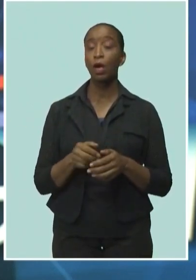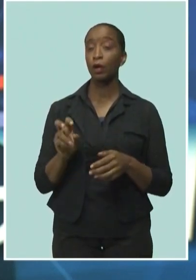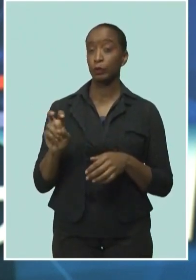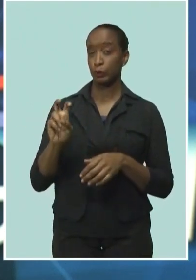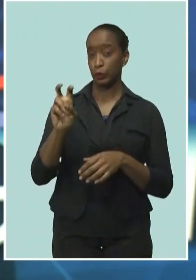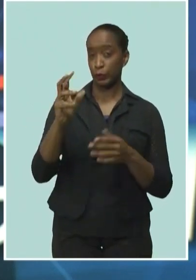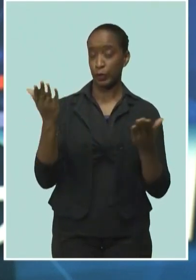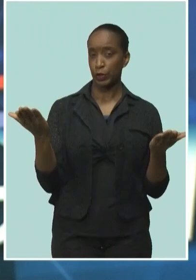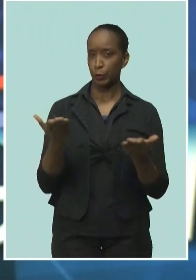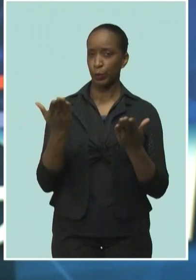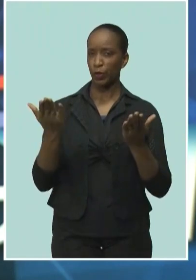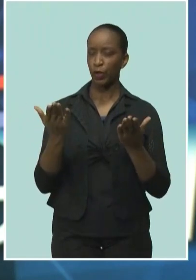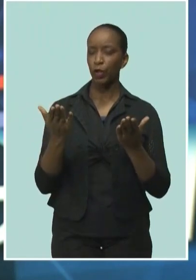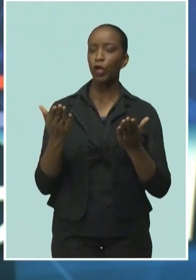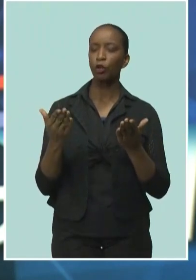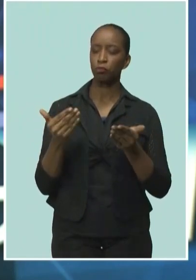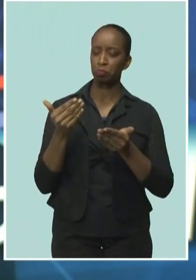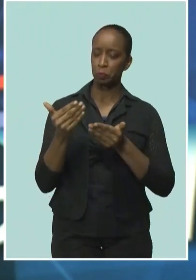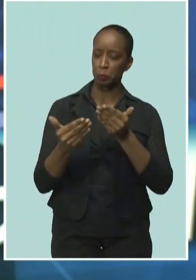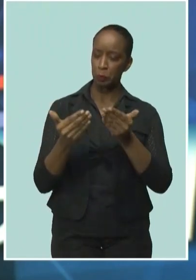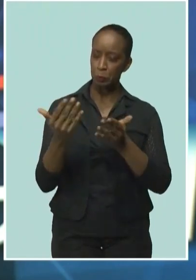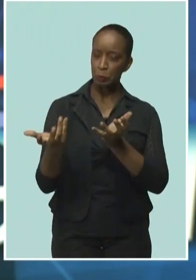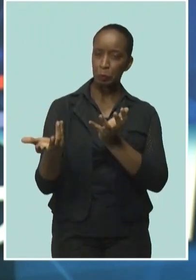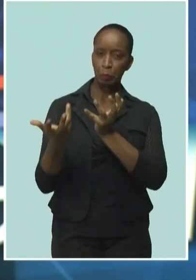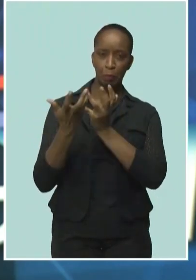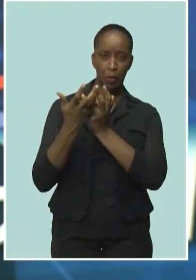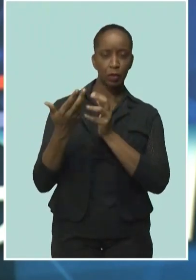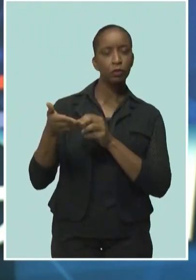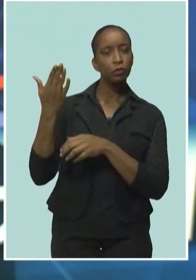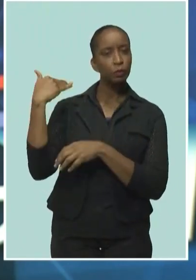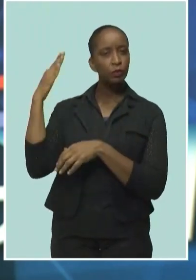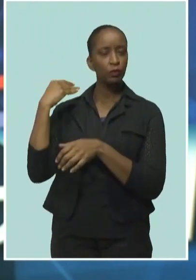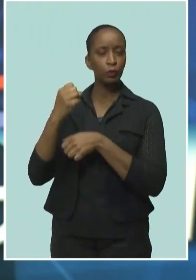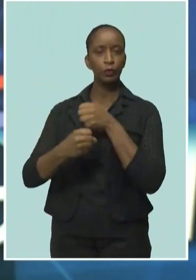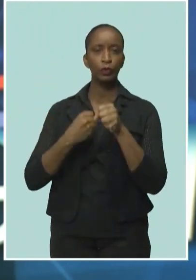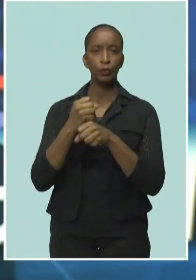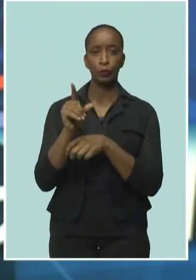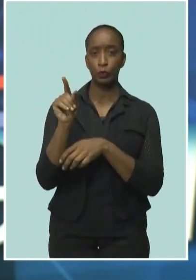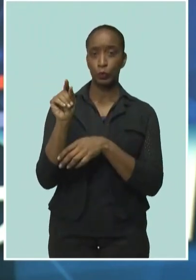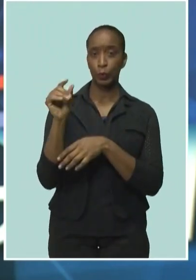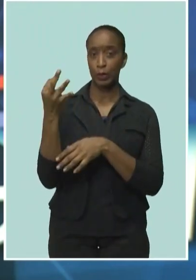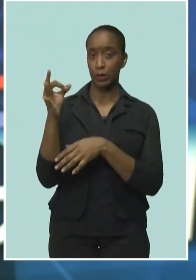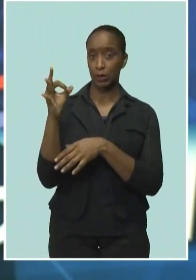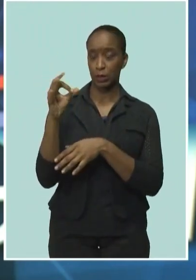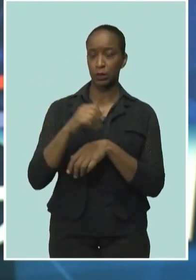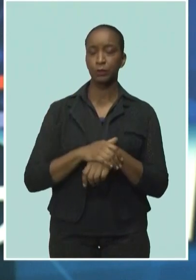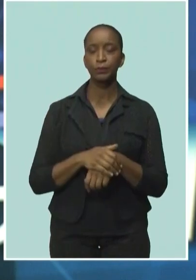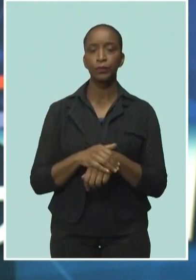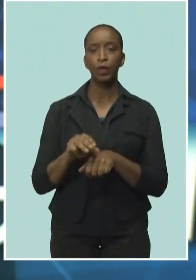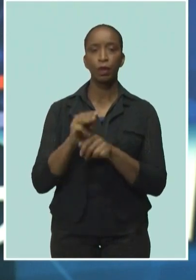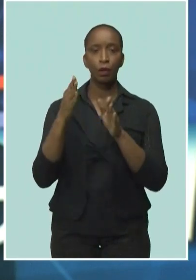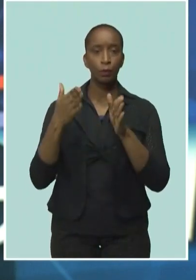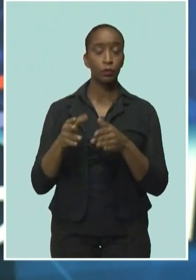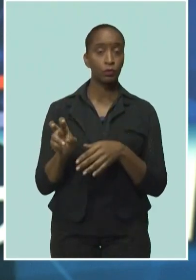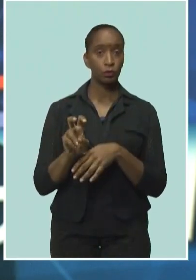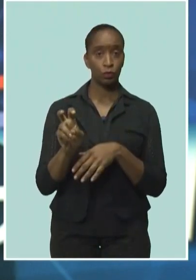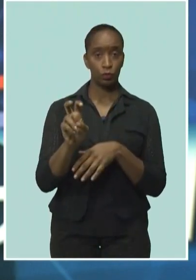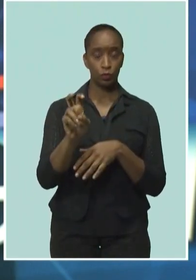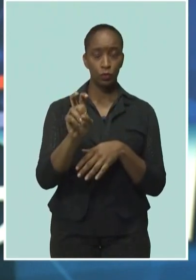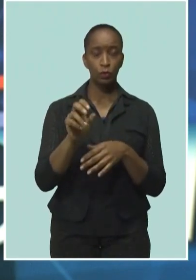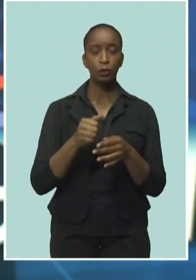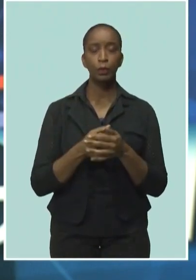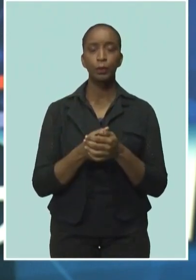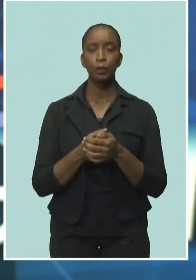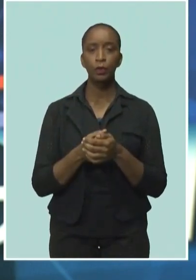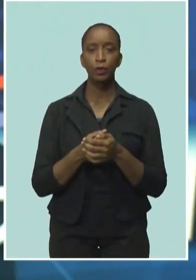tourism officials are focused on growth and increasing traffic to the island. Minister of Tourism and International Transport Ian